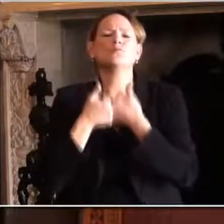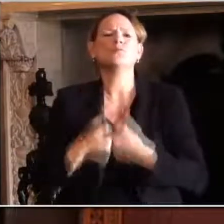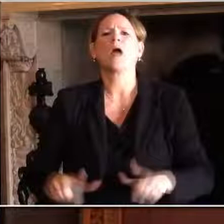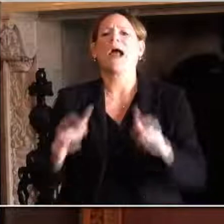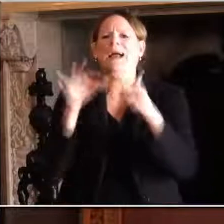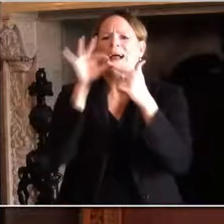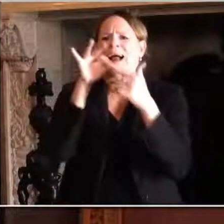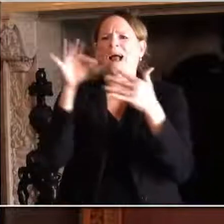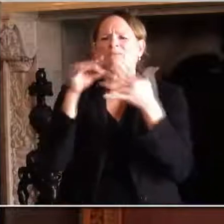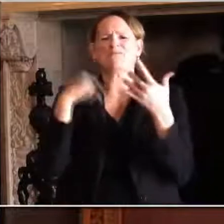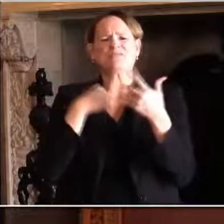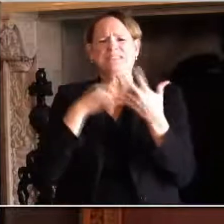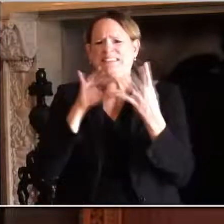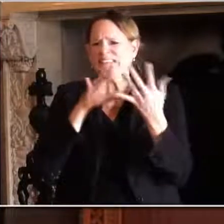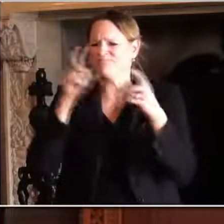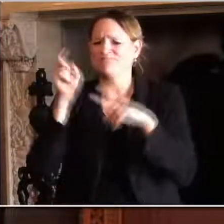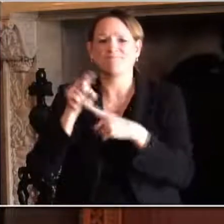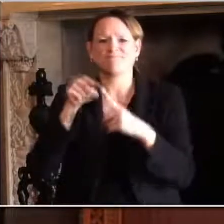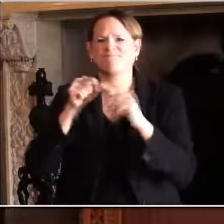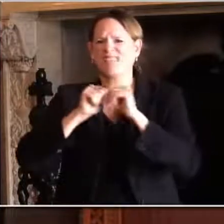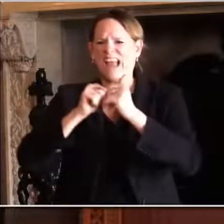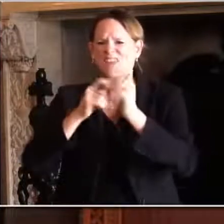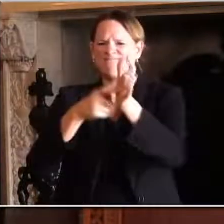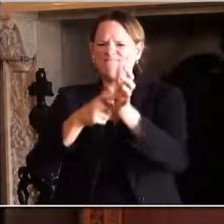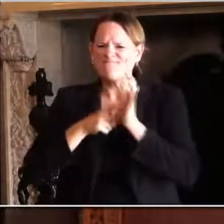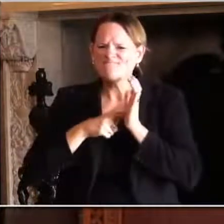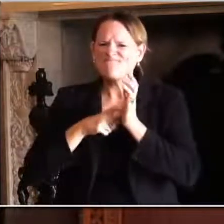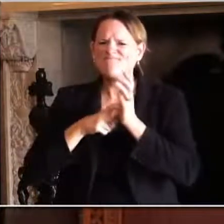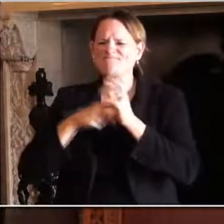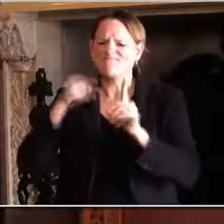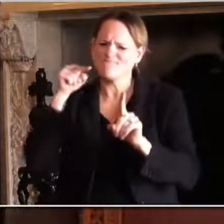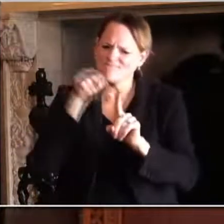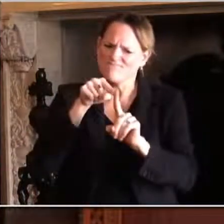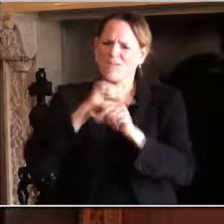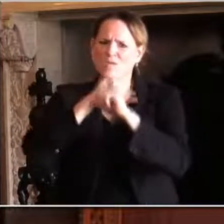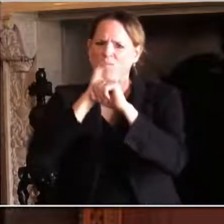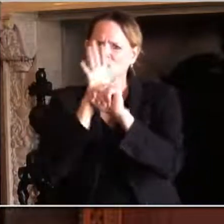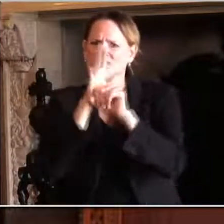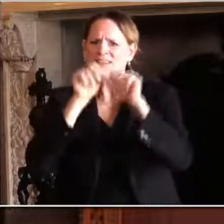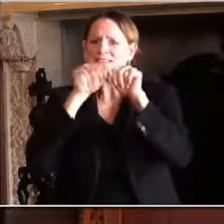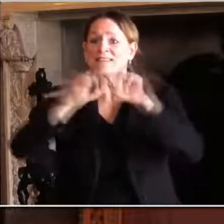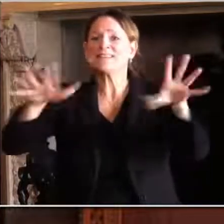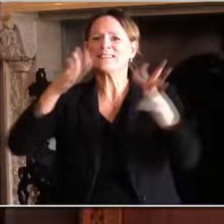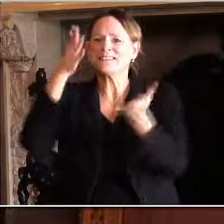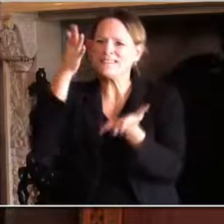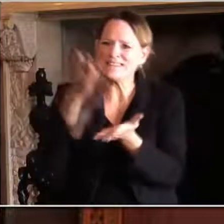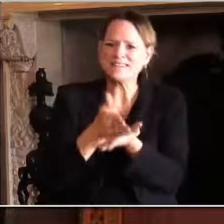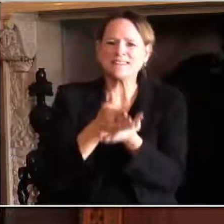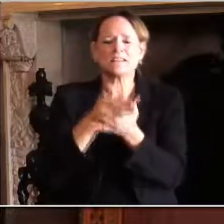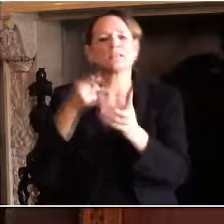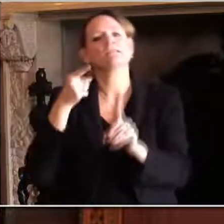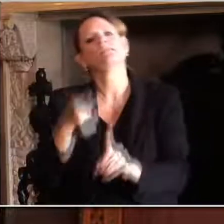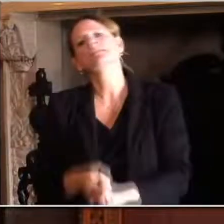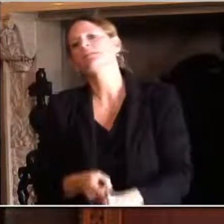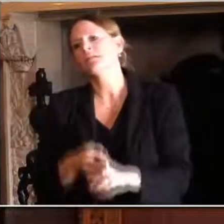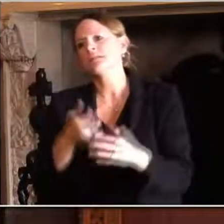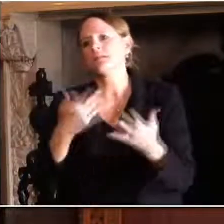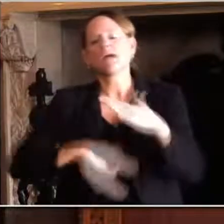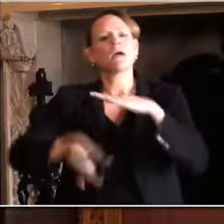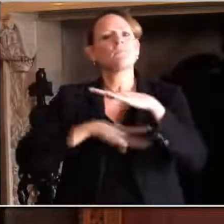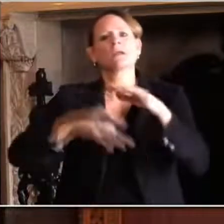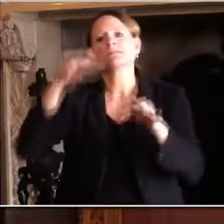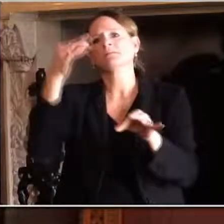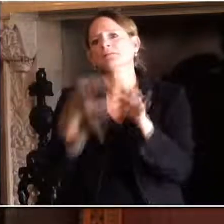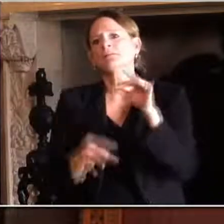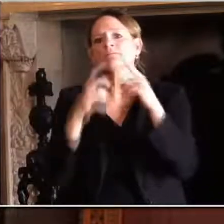stop the spread of this virus. And again, it's pretty simple stuff. Wear a mask, stay 6 feet apart at